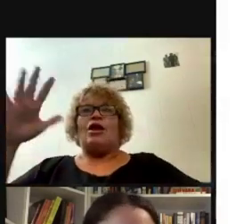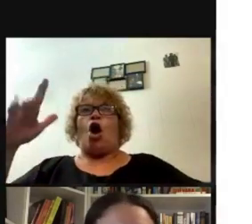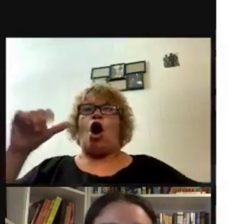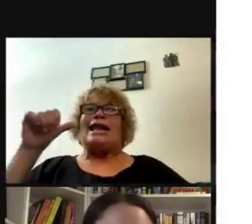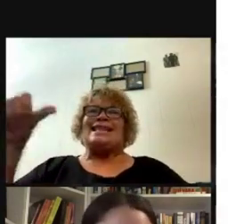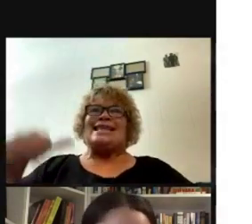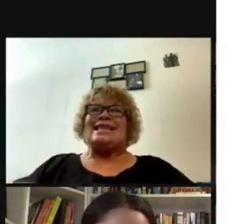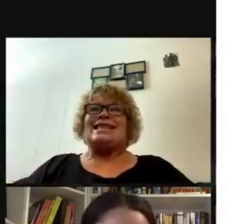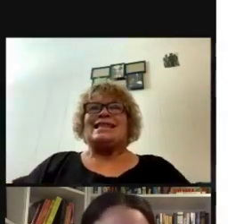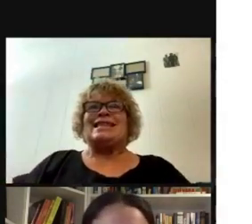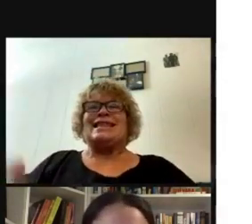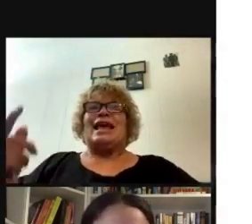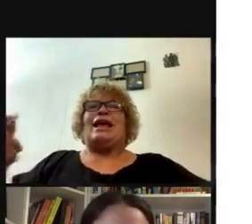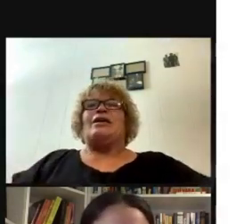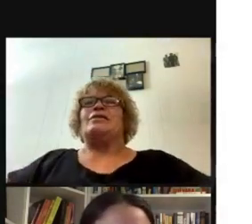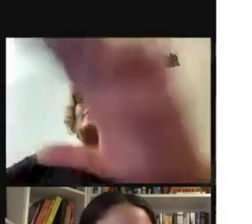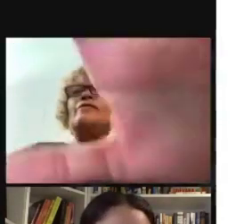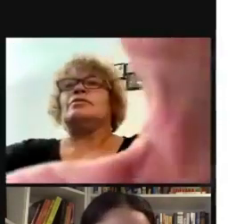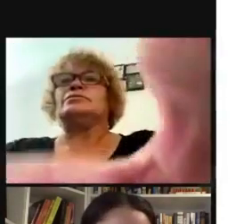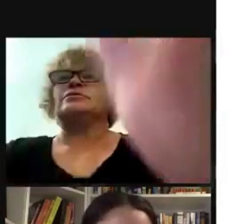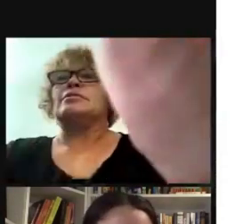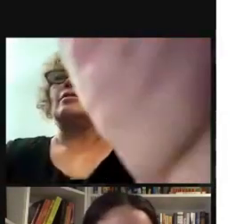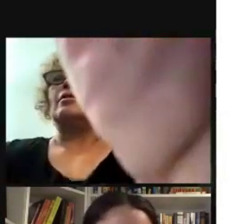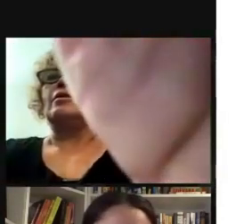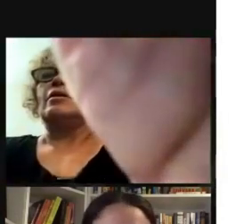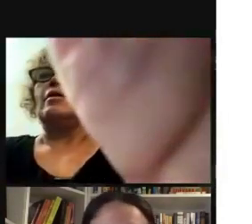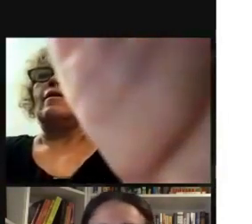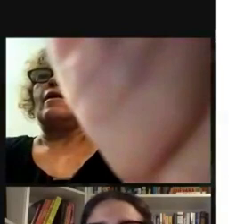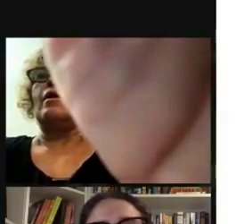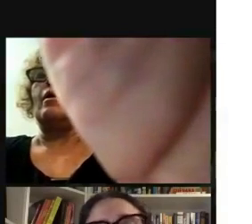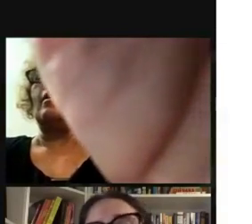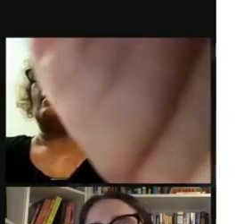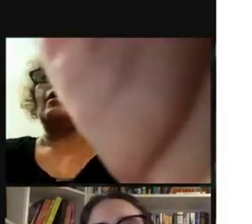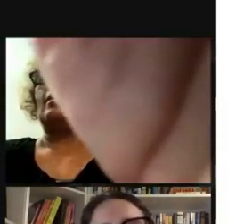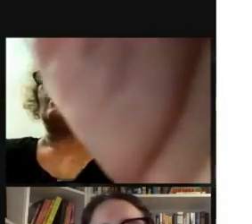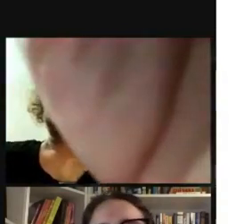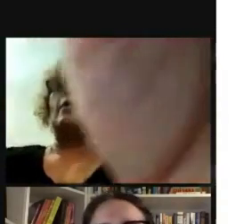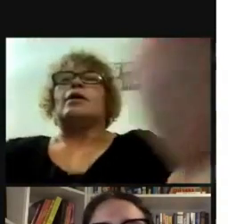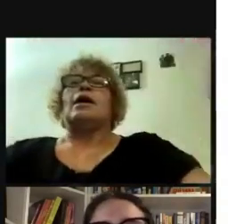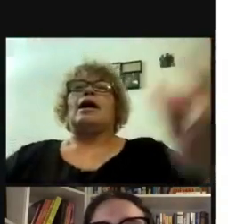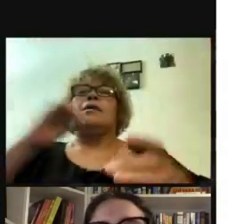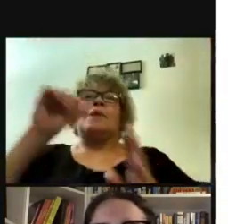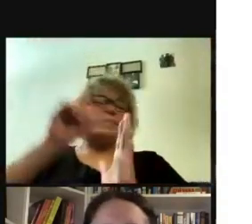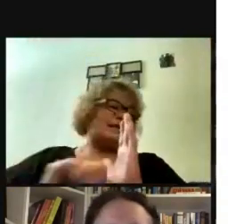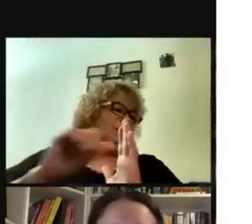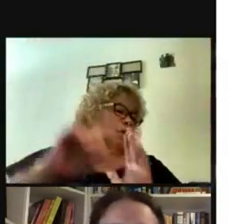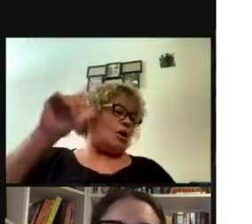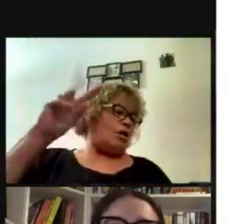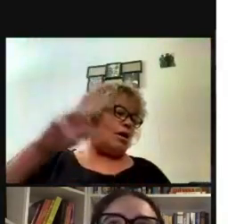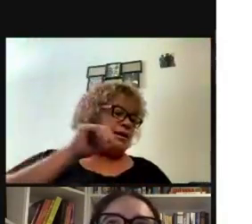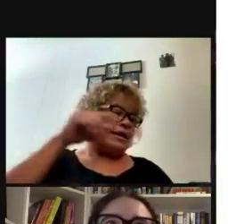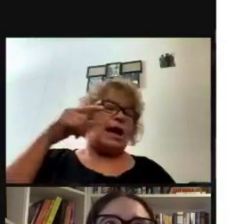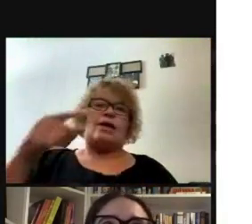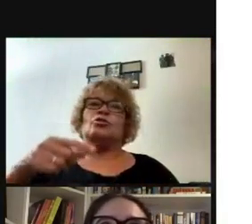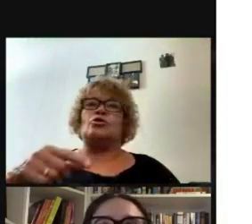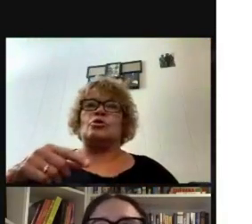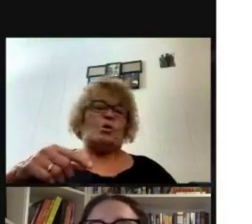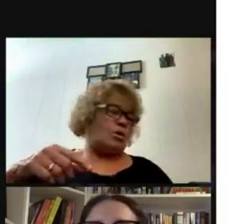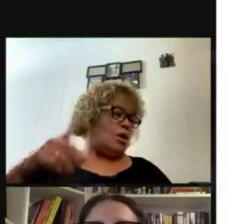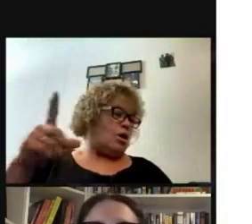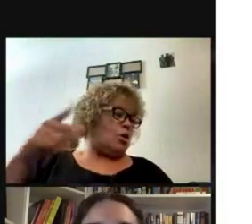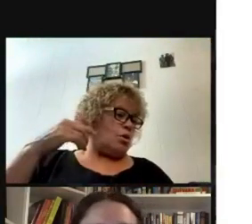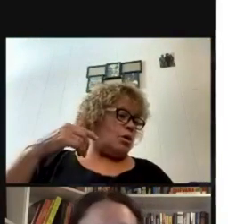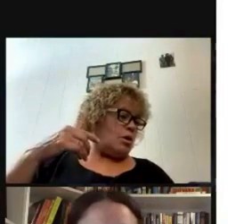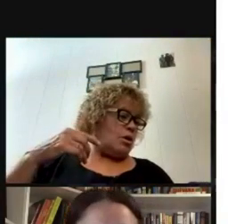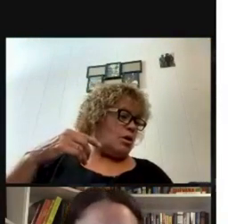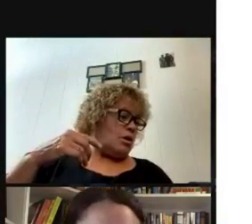existing prejudices and hierarchies of race, class, and gender. But sterilization laws did not explicitly say, you know, we're